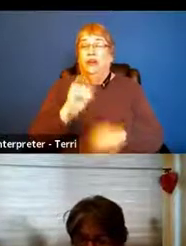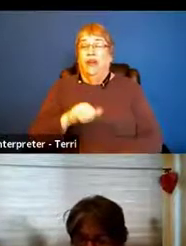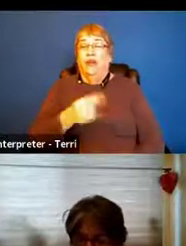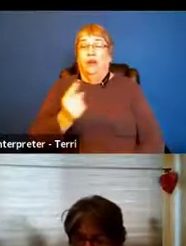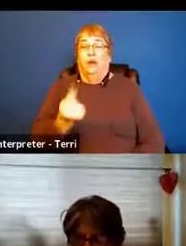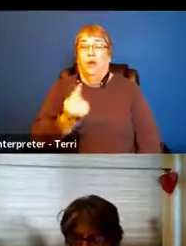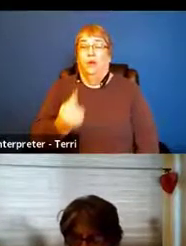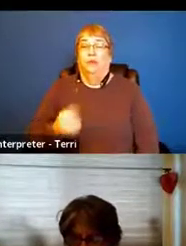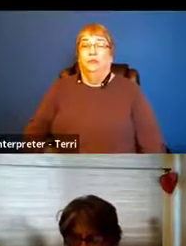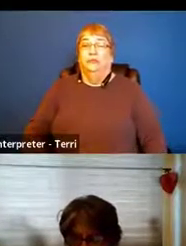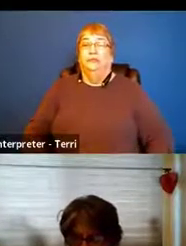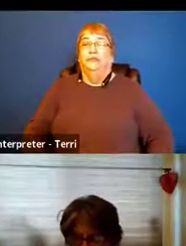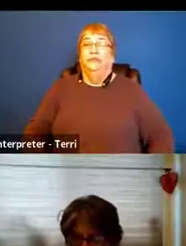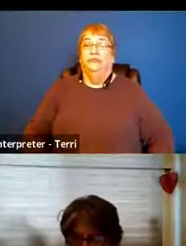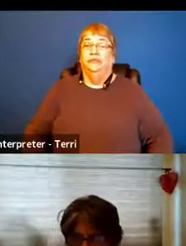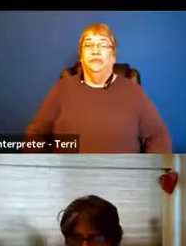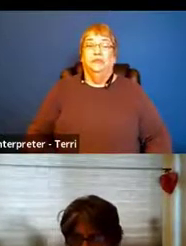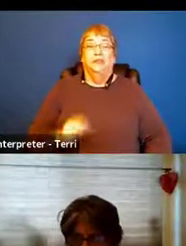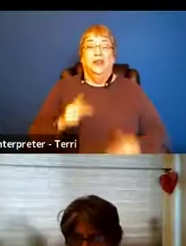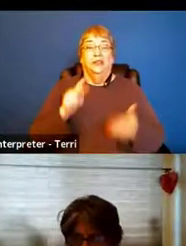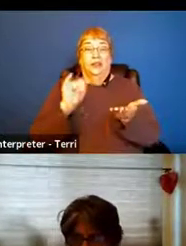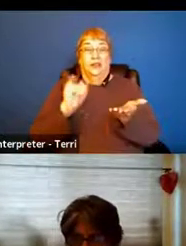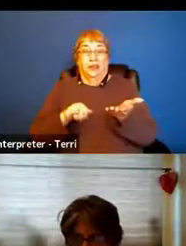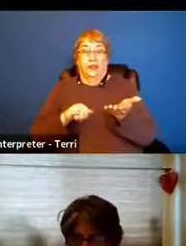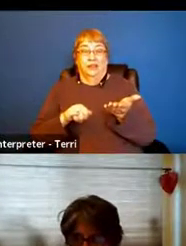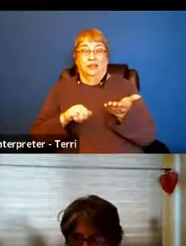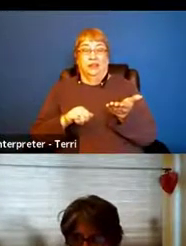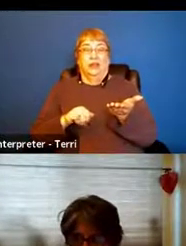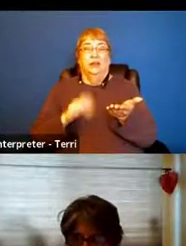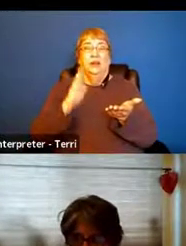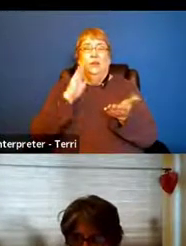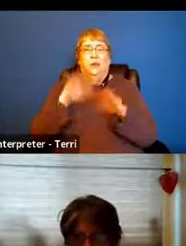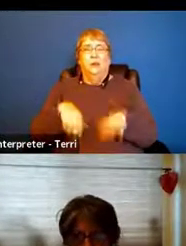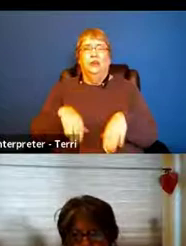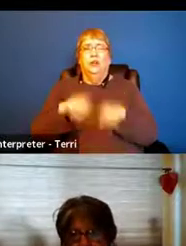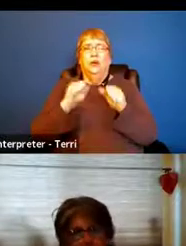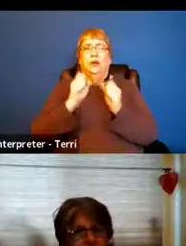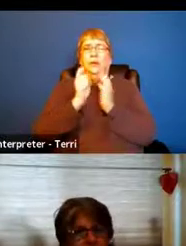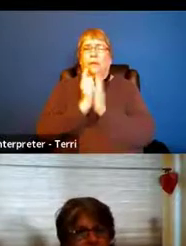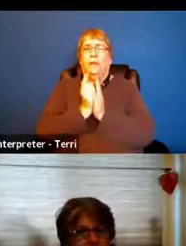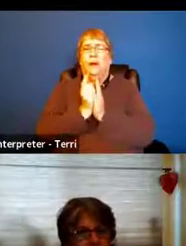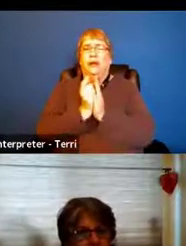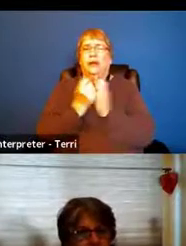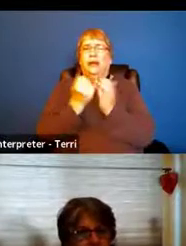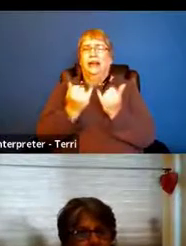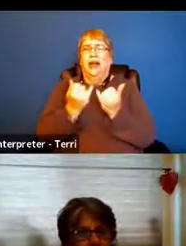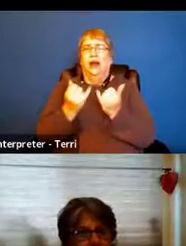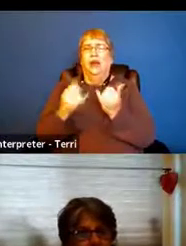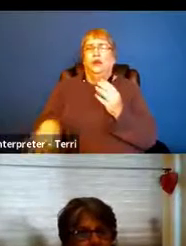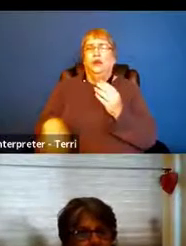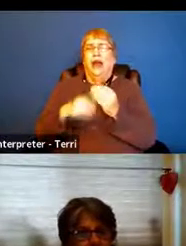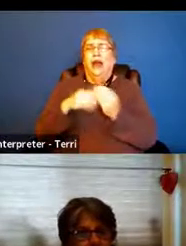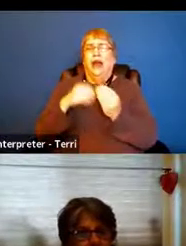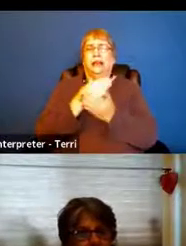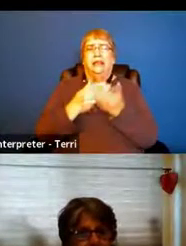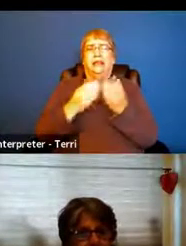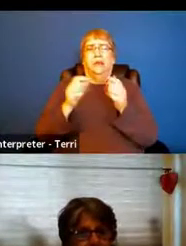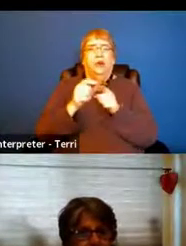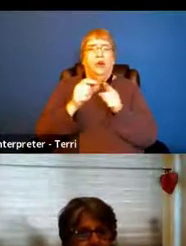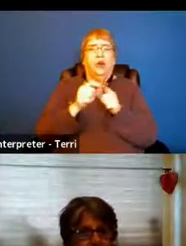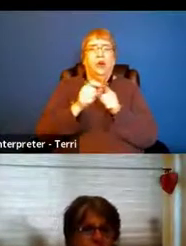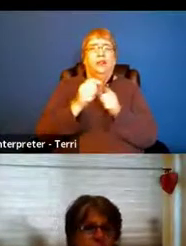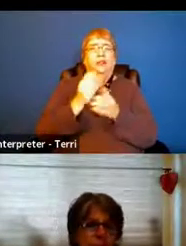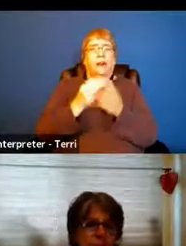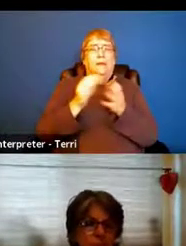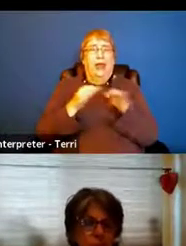Absolutely. Well, take a good look. We'll take a moment here to talk, you know, add some words, some language that's directly from the young people